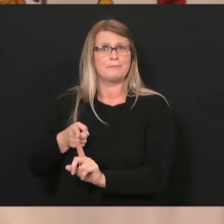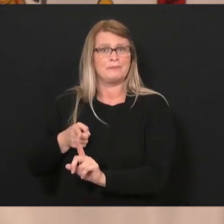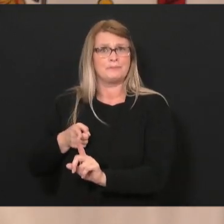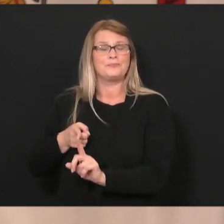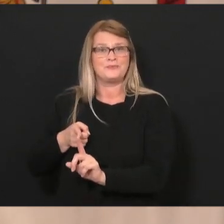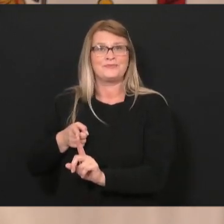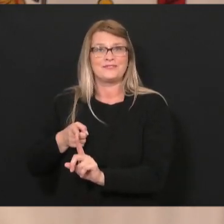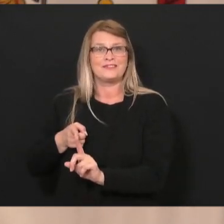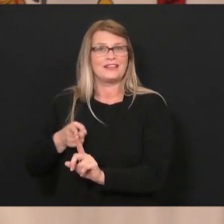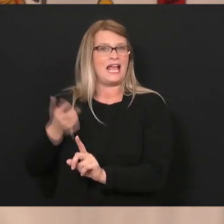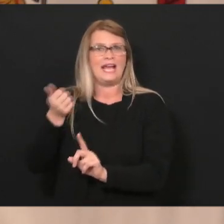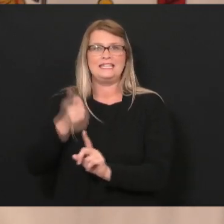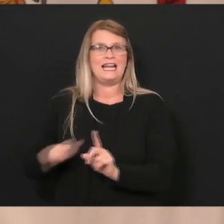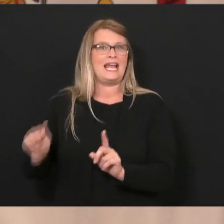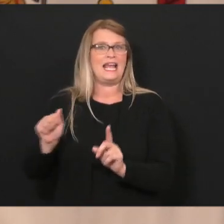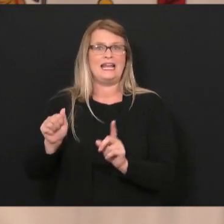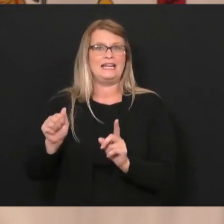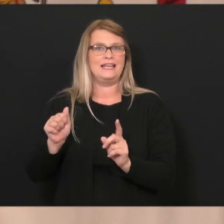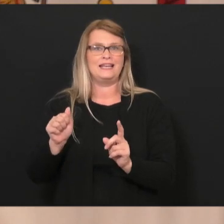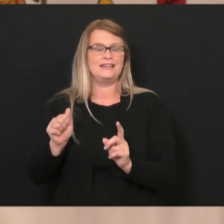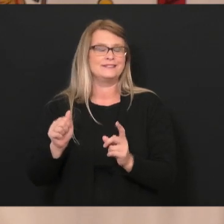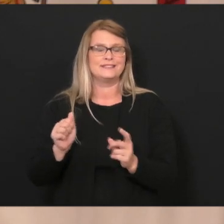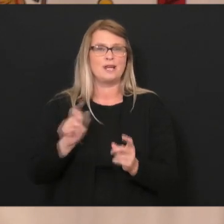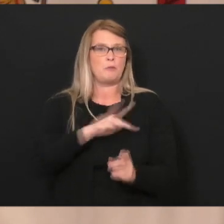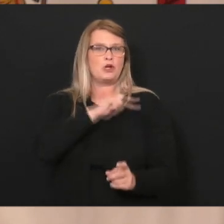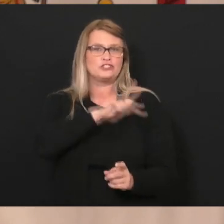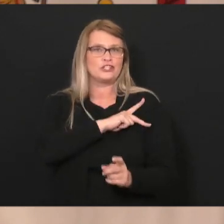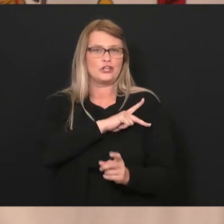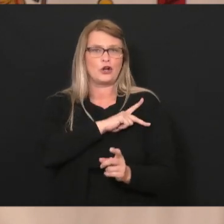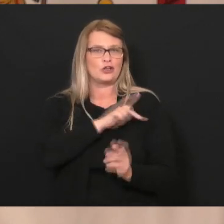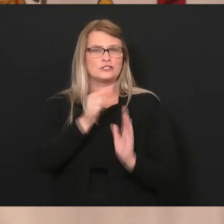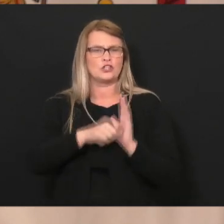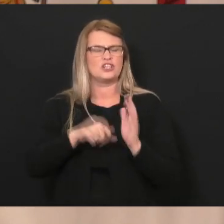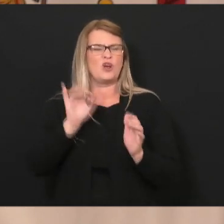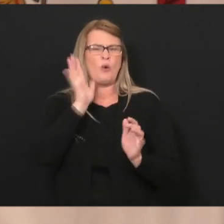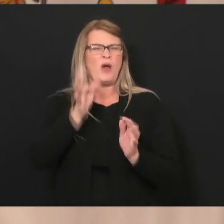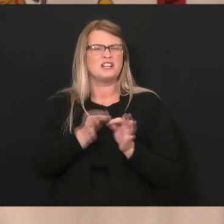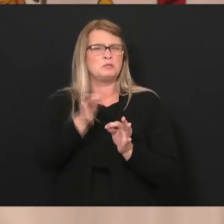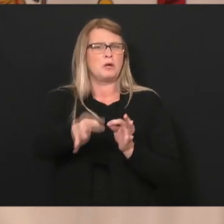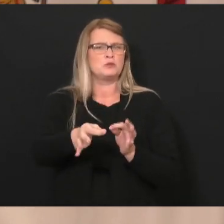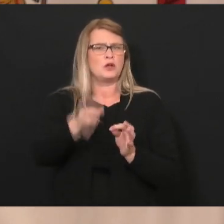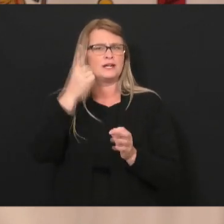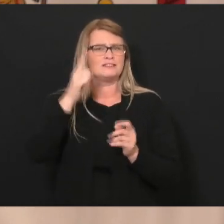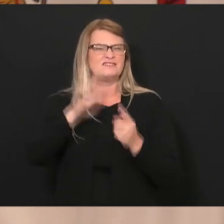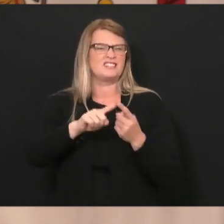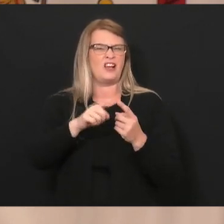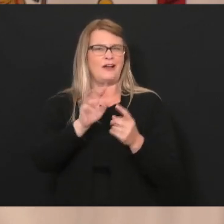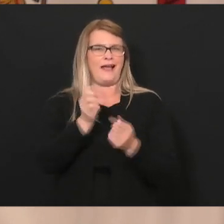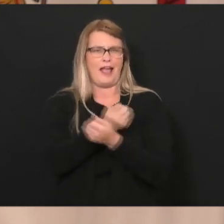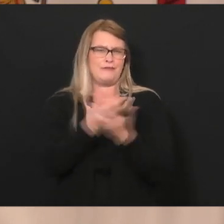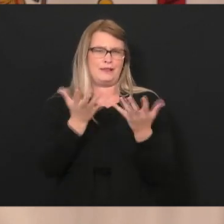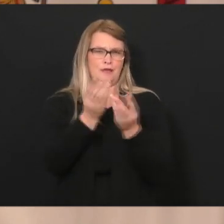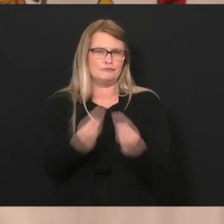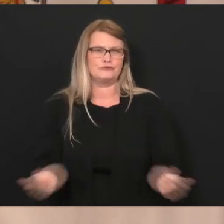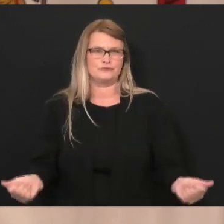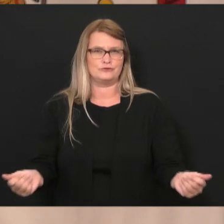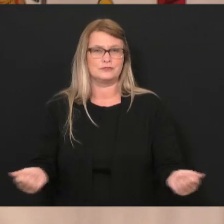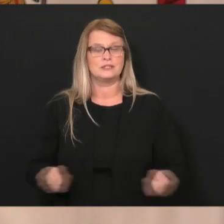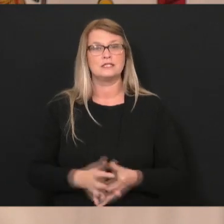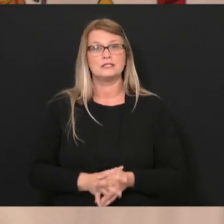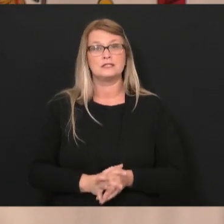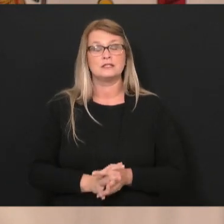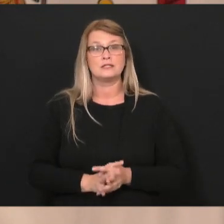now. And any elective procedure, we're just going to postpone it for a while. But I guess that's about it. I'd like